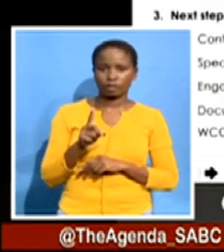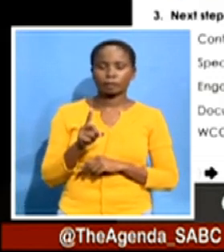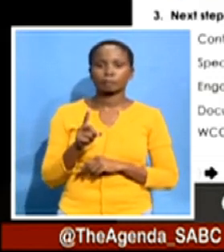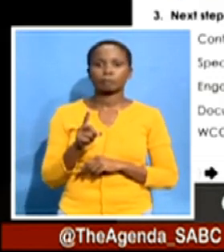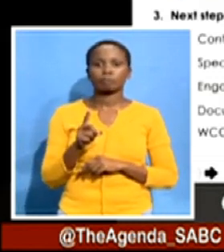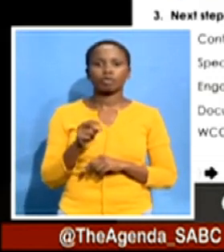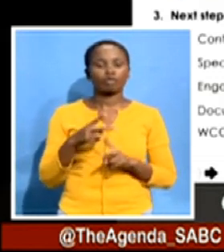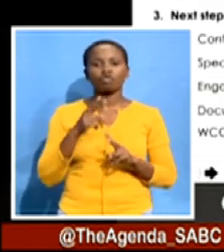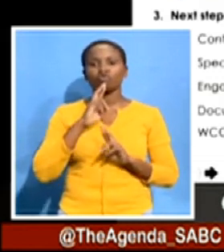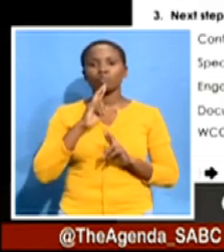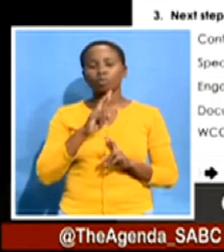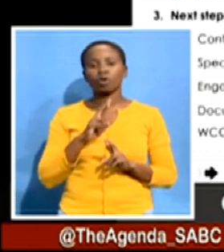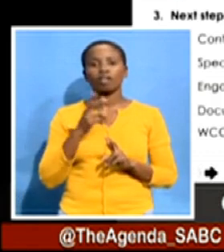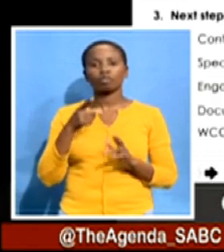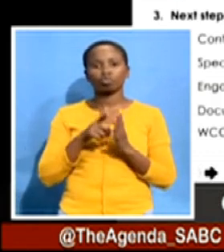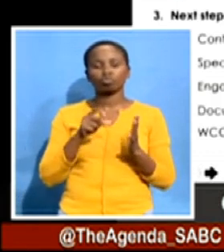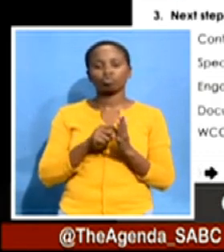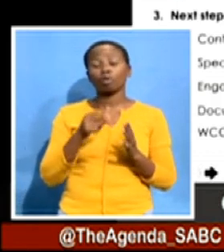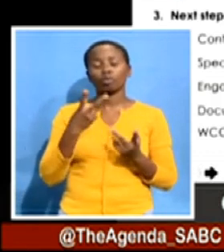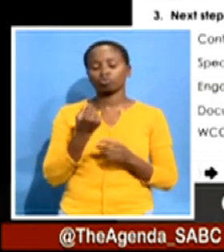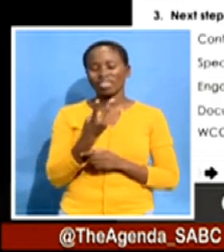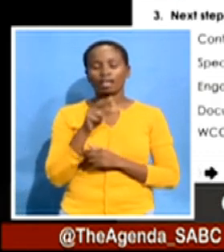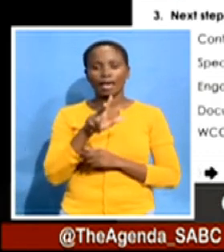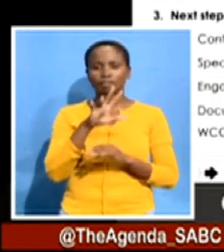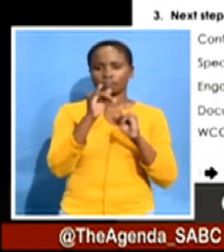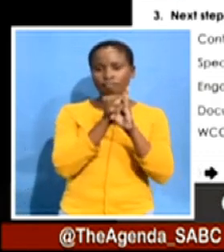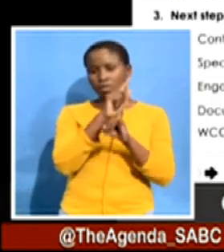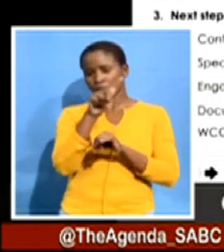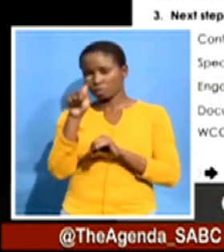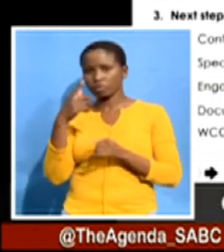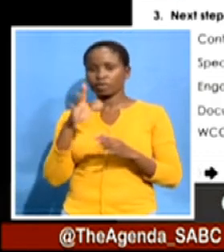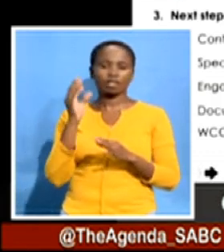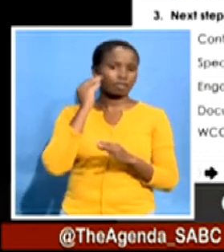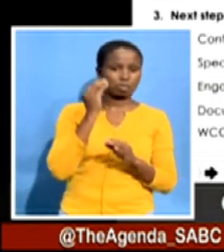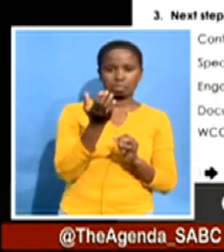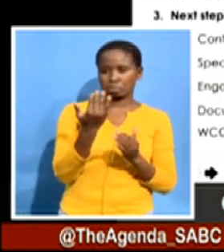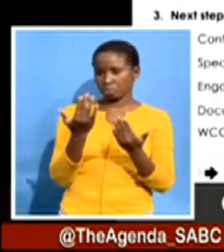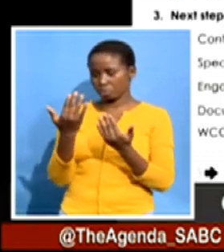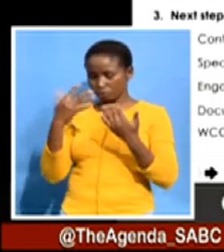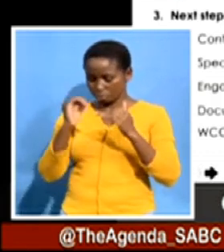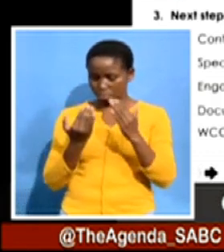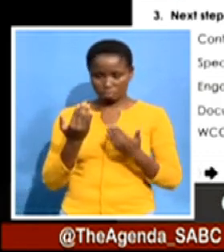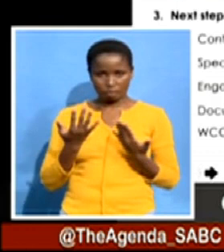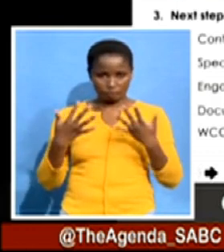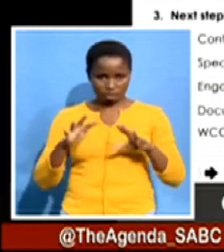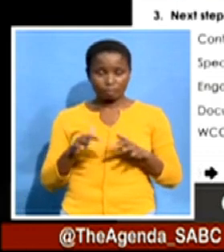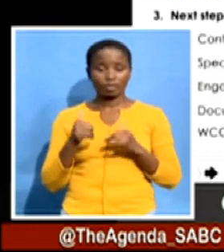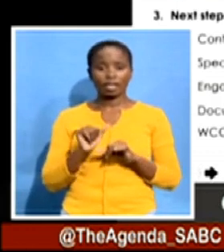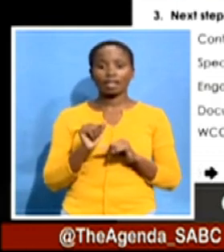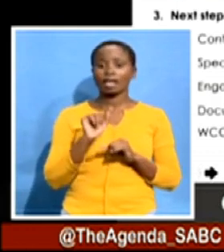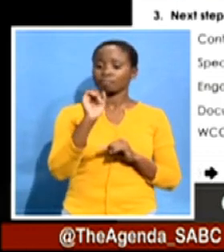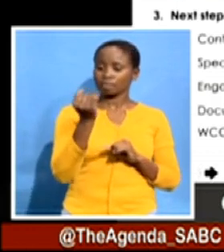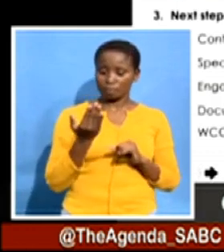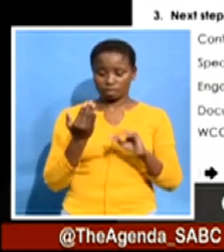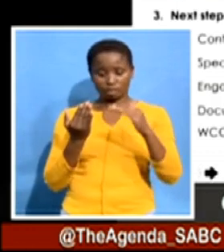entities that have provided specific details with follow-up meetings with them. And each submission has been evaluated with due diligence. We